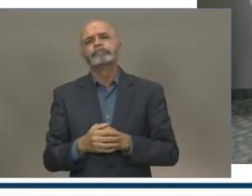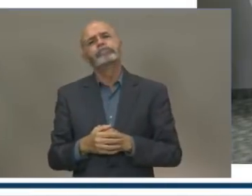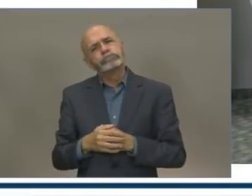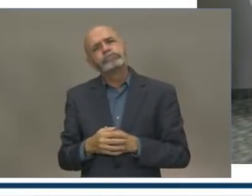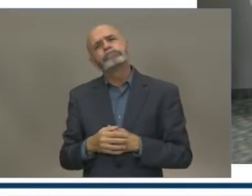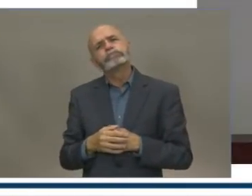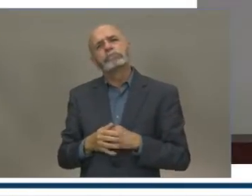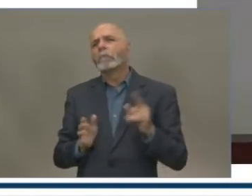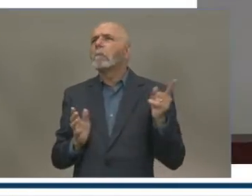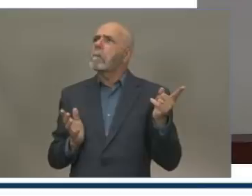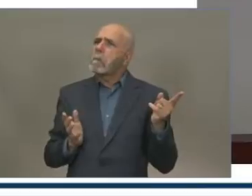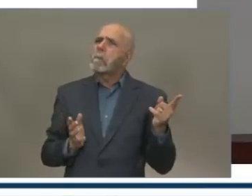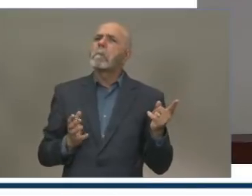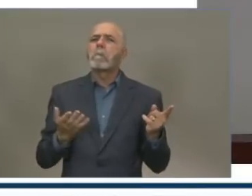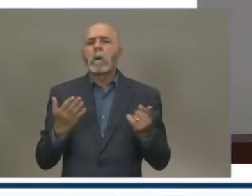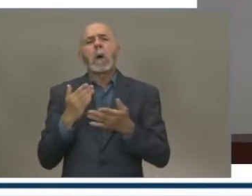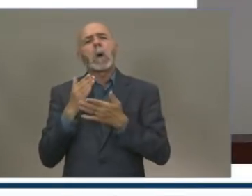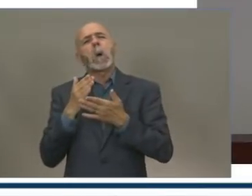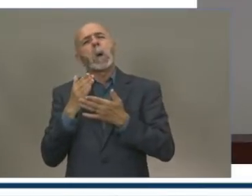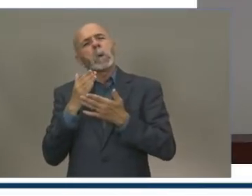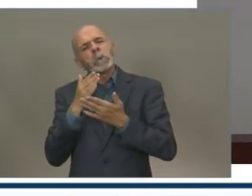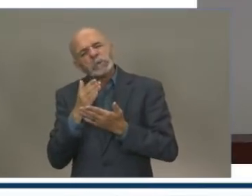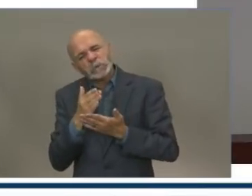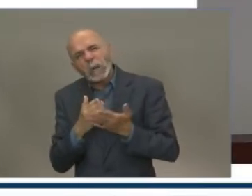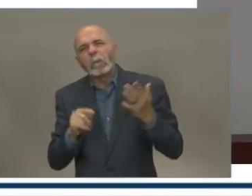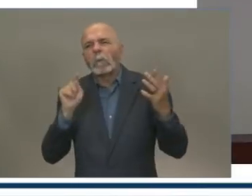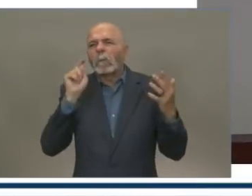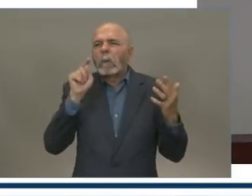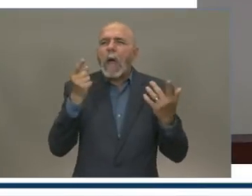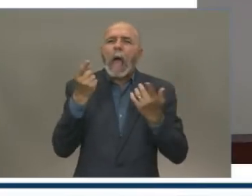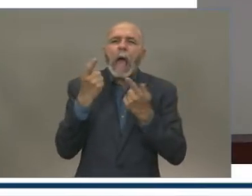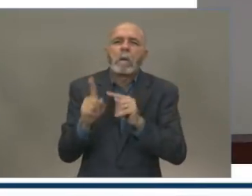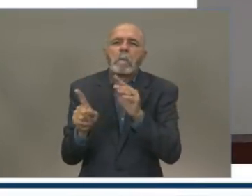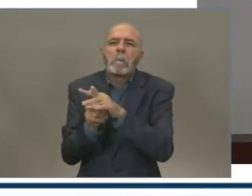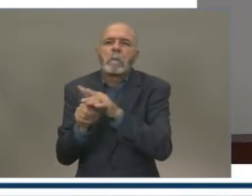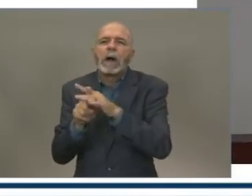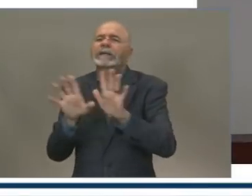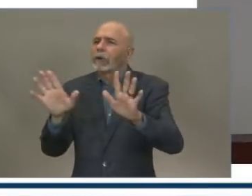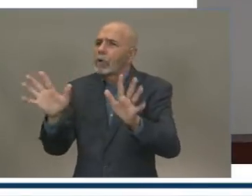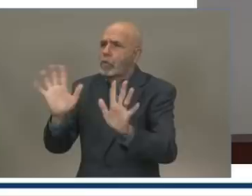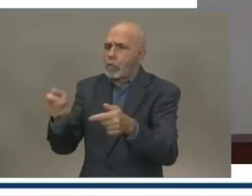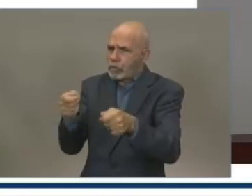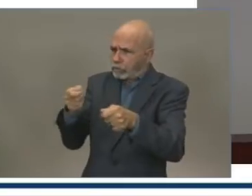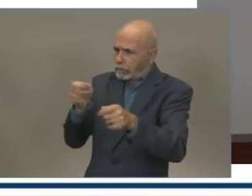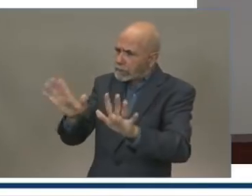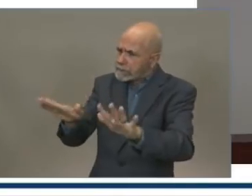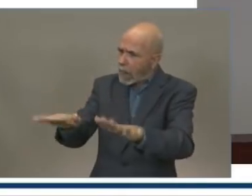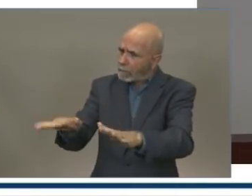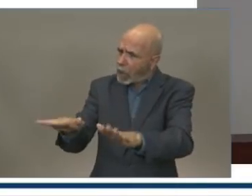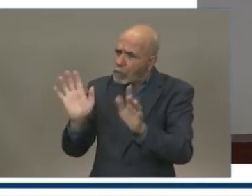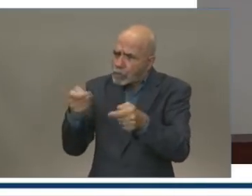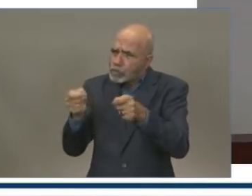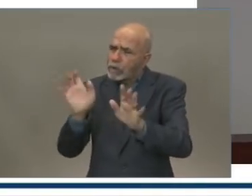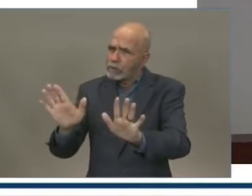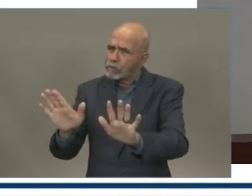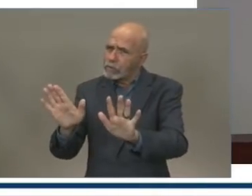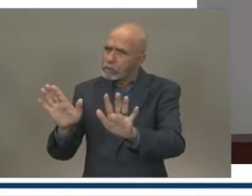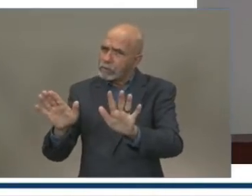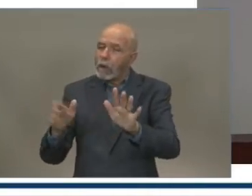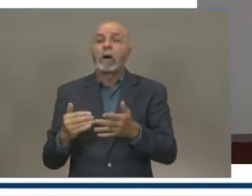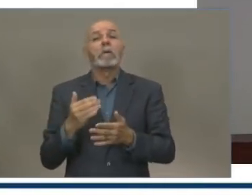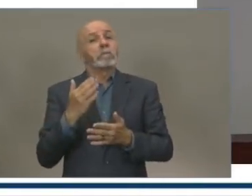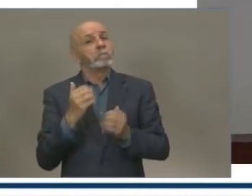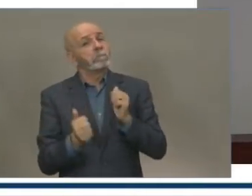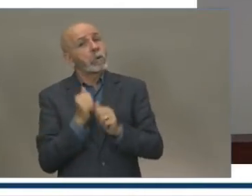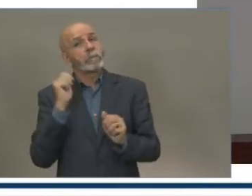smoothly. We've had some instances that have required some de-escalation, but otherwise people, for the most part, are